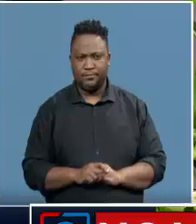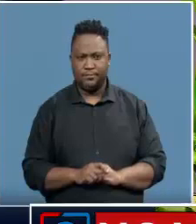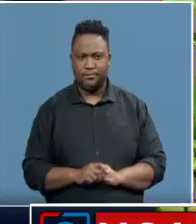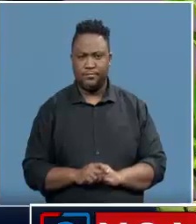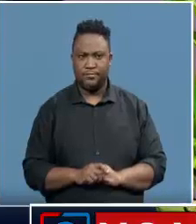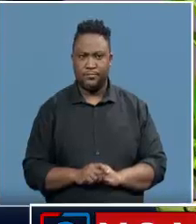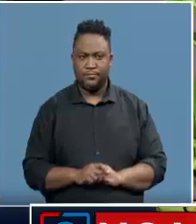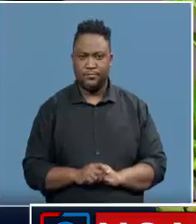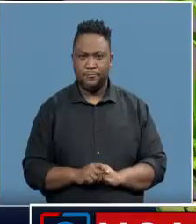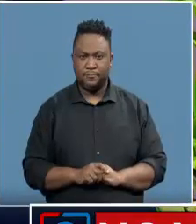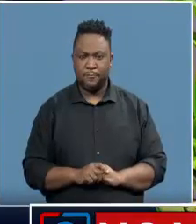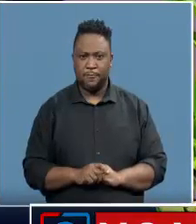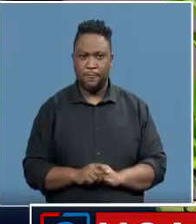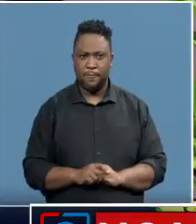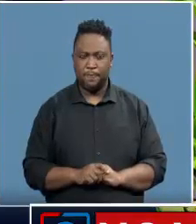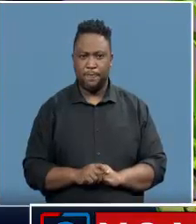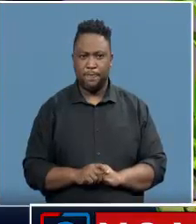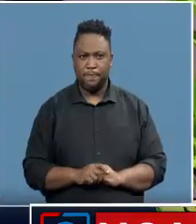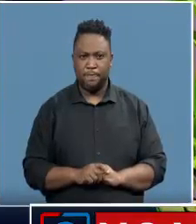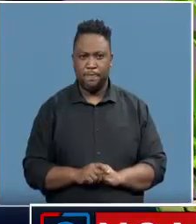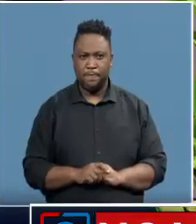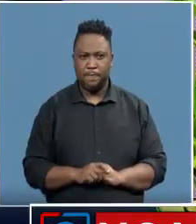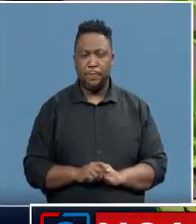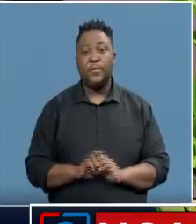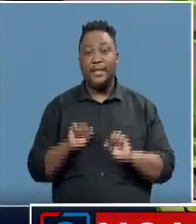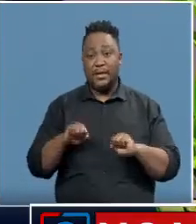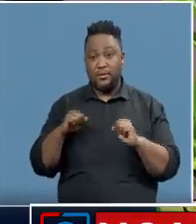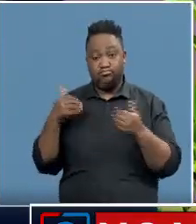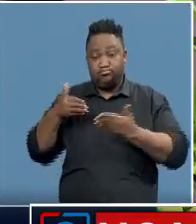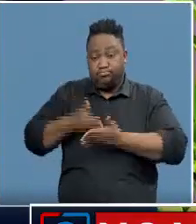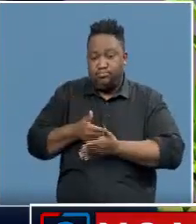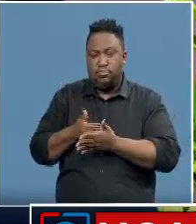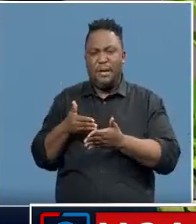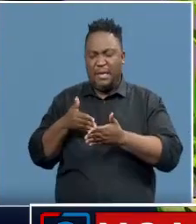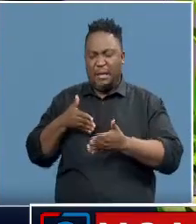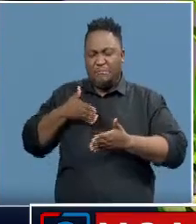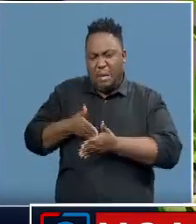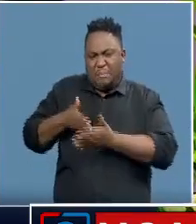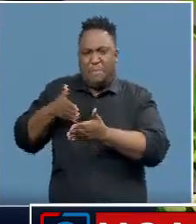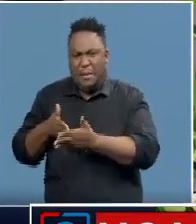Despite the glitches we have seen starting from yesterday,